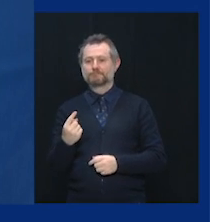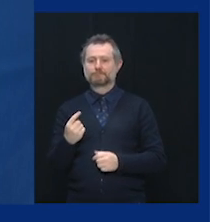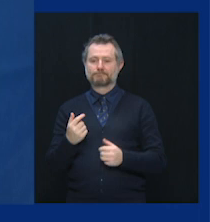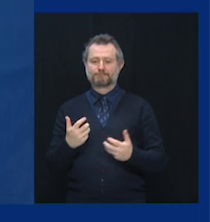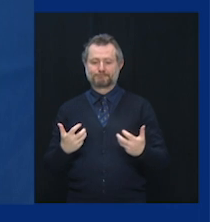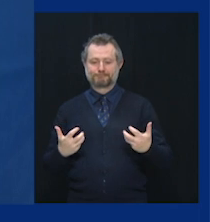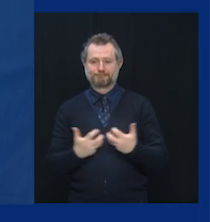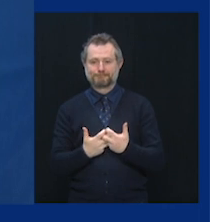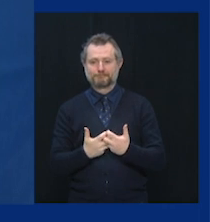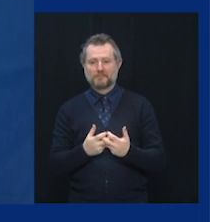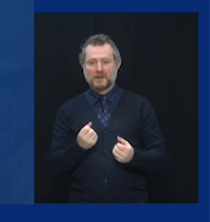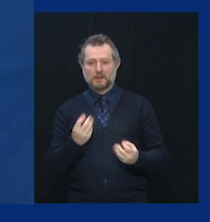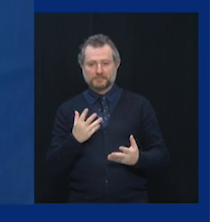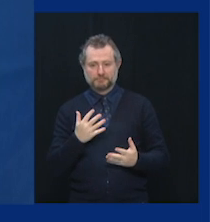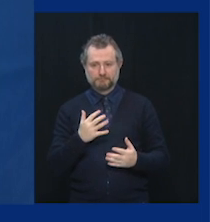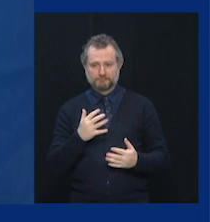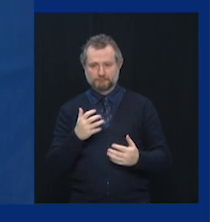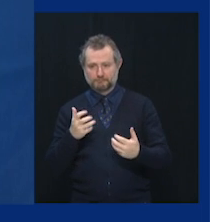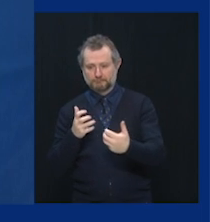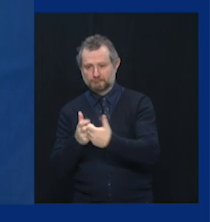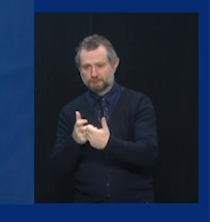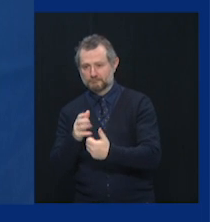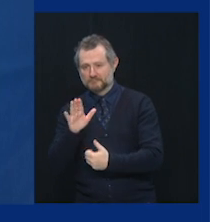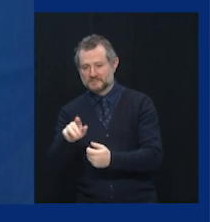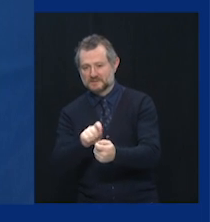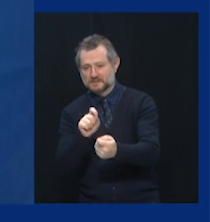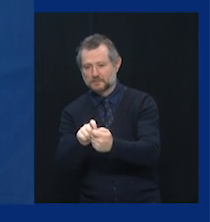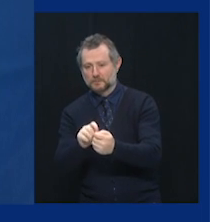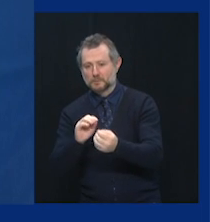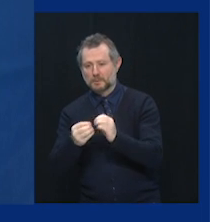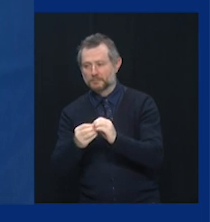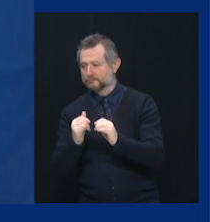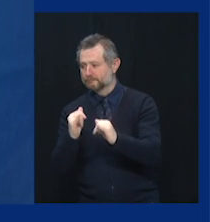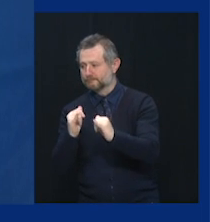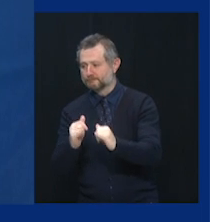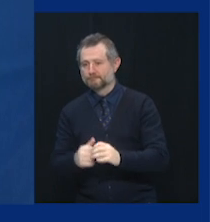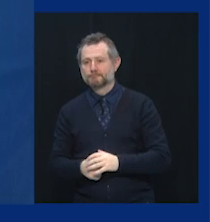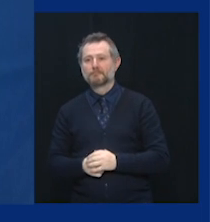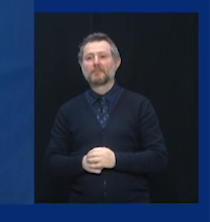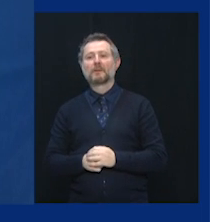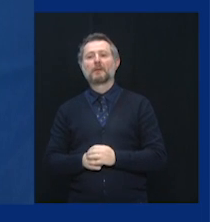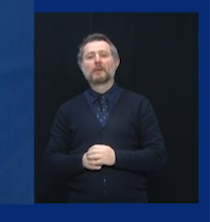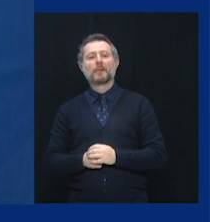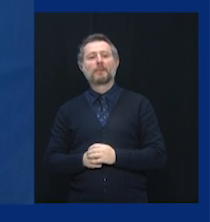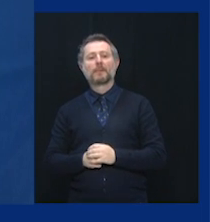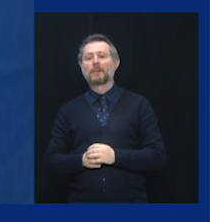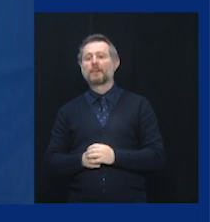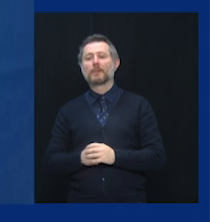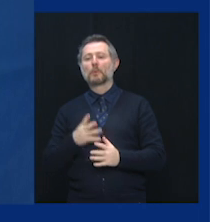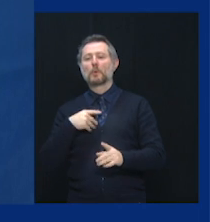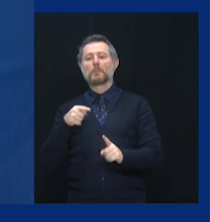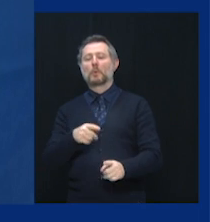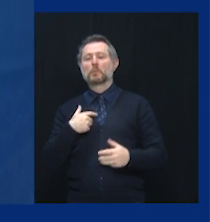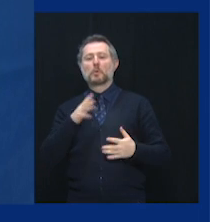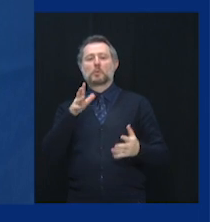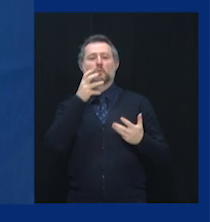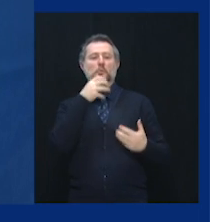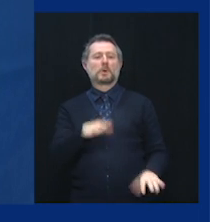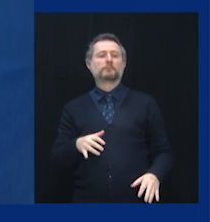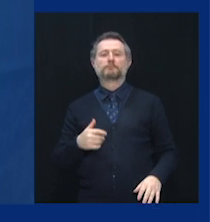receive. In other words, in this confusing situation, the last thing we want to do